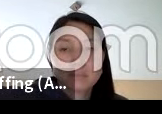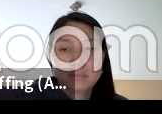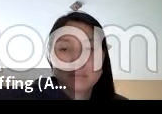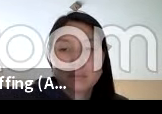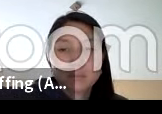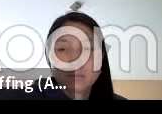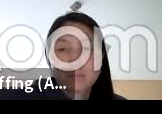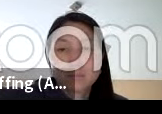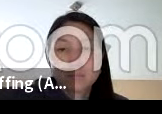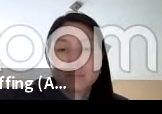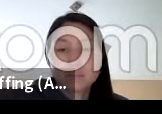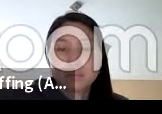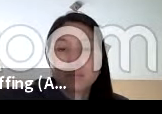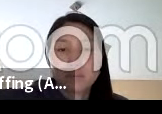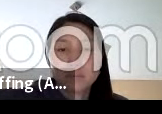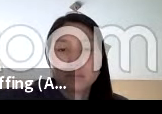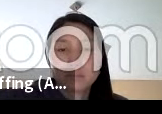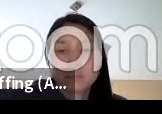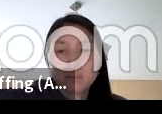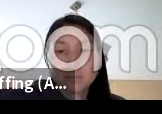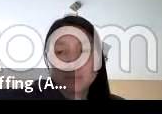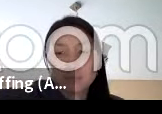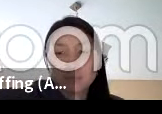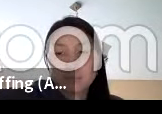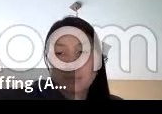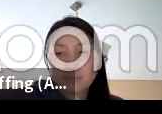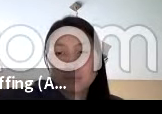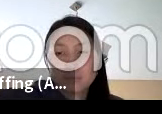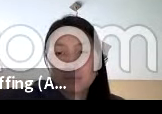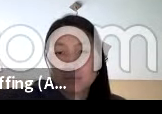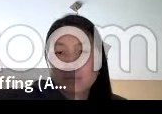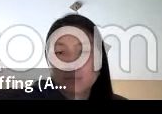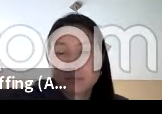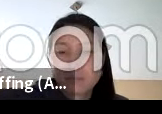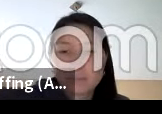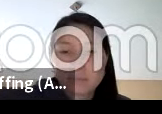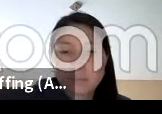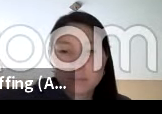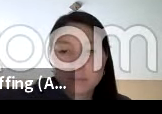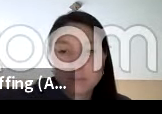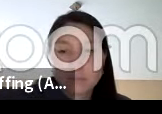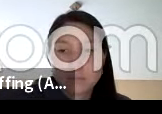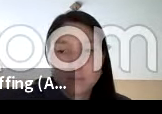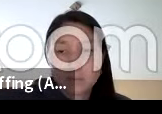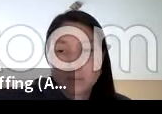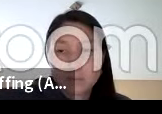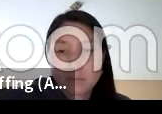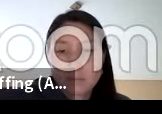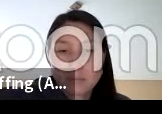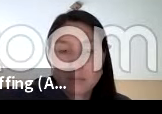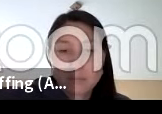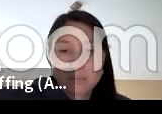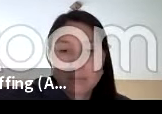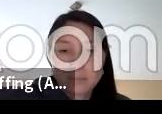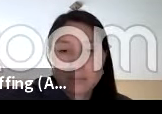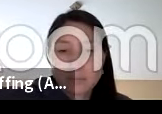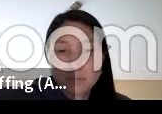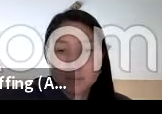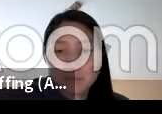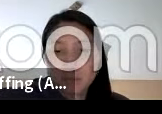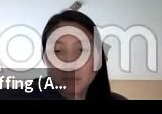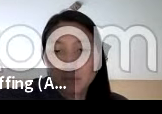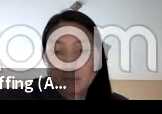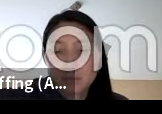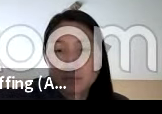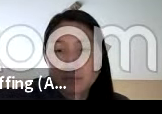us understand how this is going to work? I think this one's a bit more appropriate for